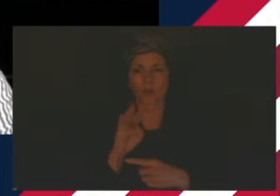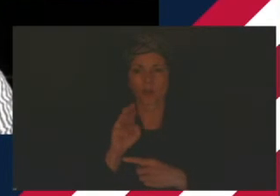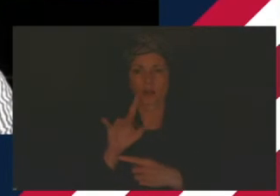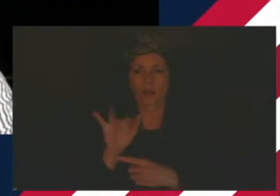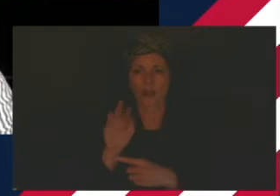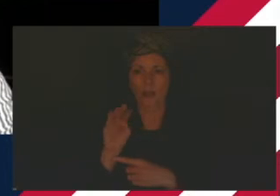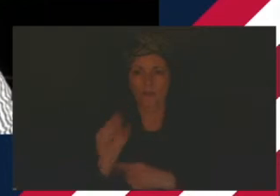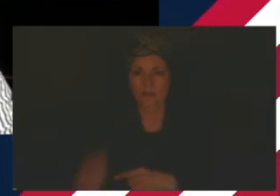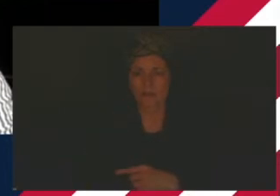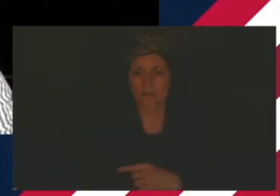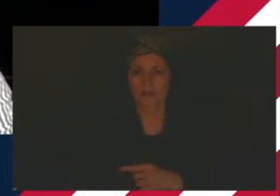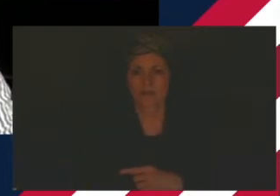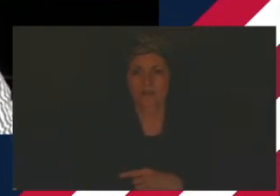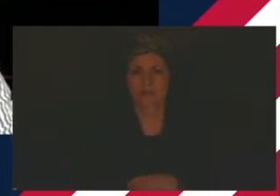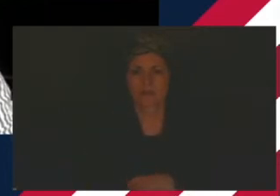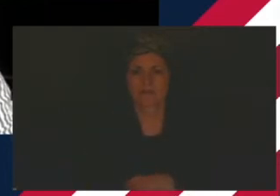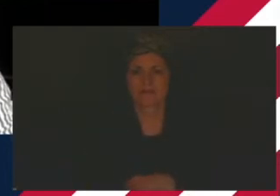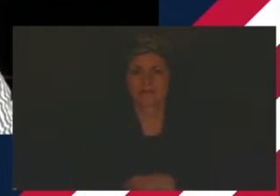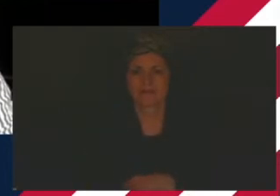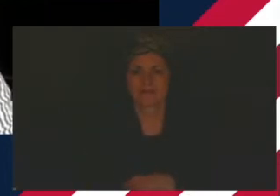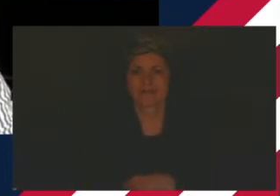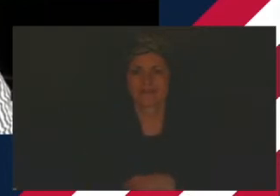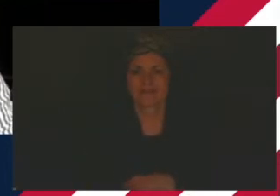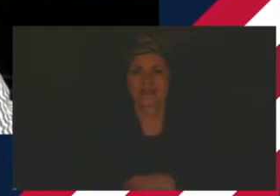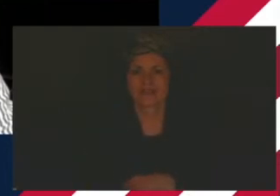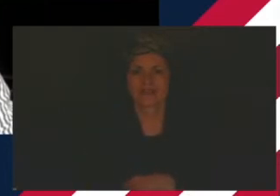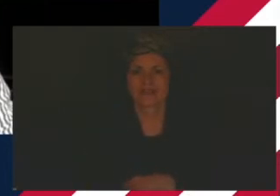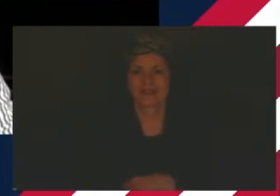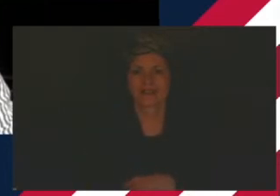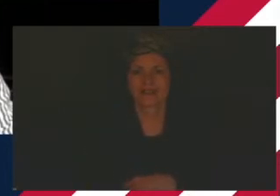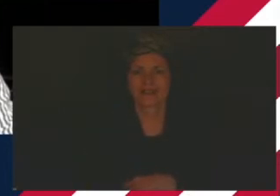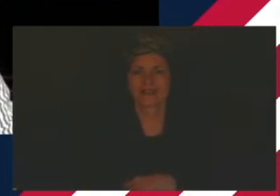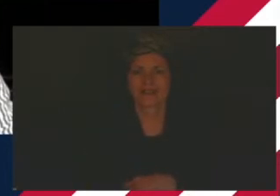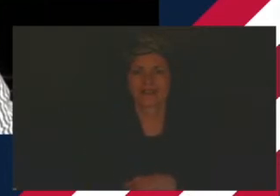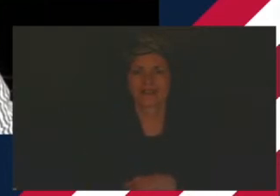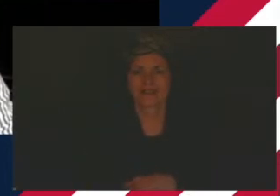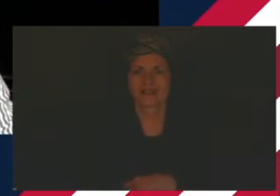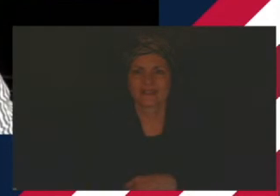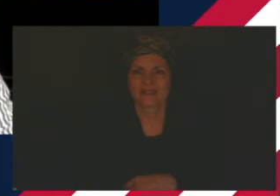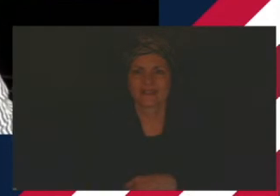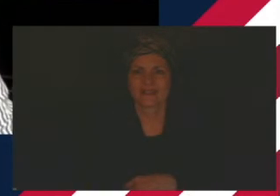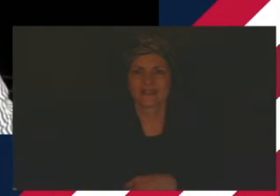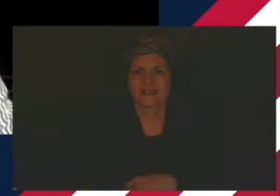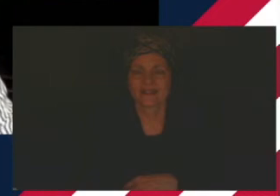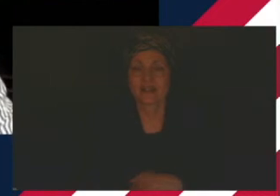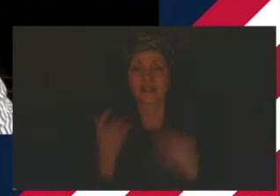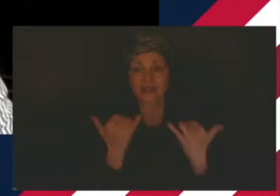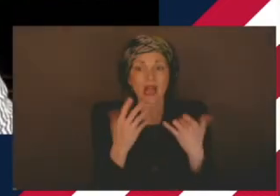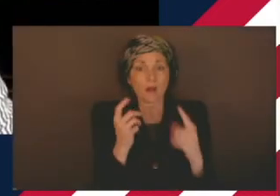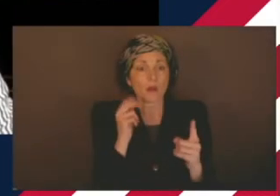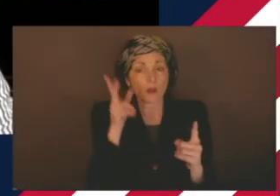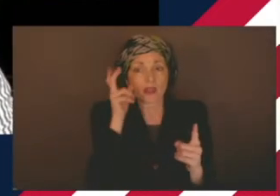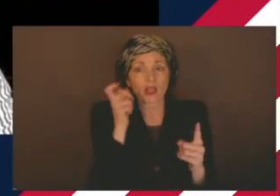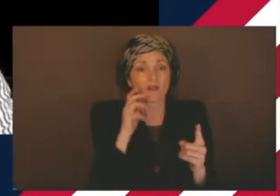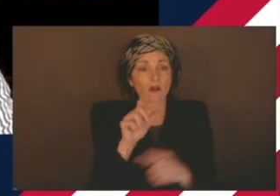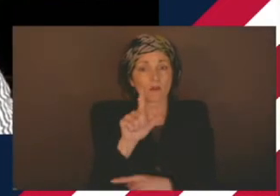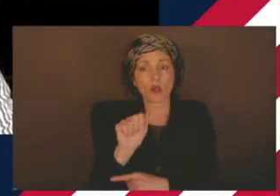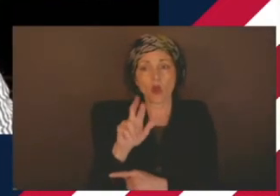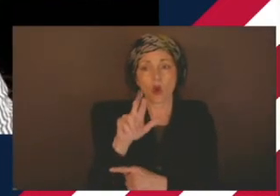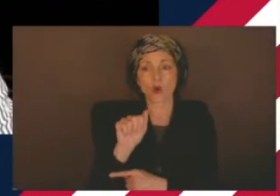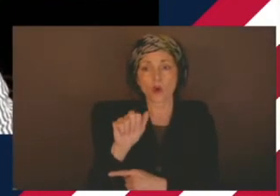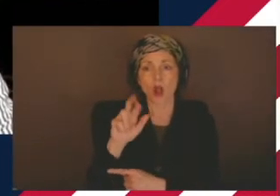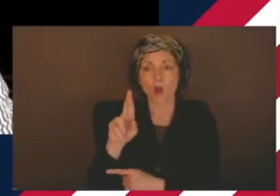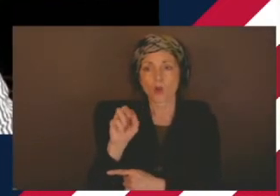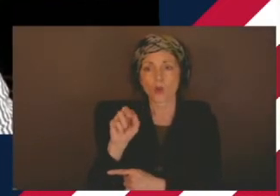Laura Rosenberger. Ms. Rosenberger is the Director of the Alliance for Securing Democracy and a